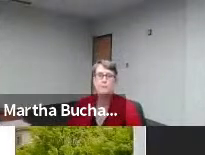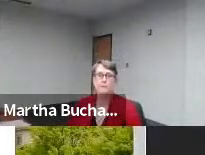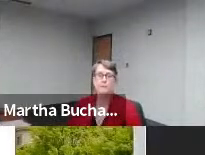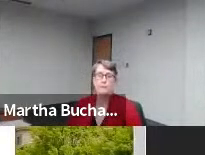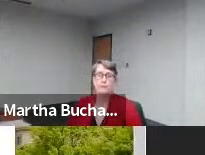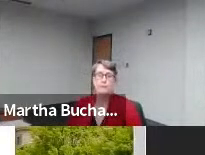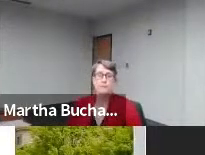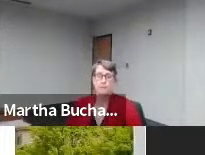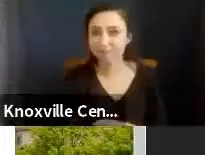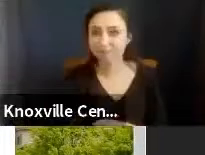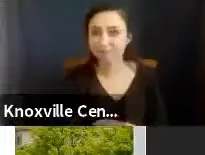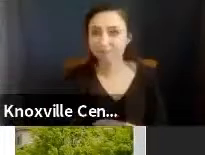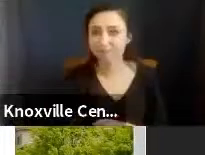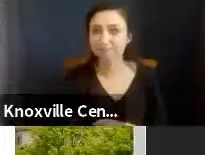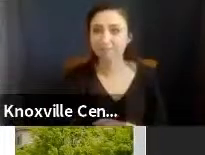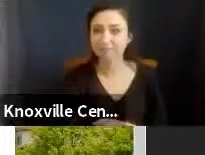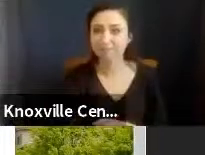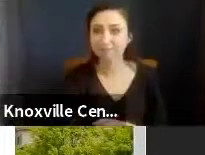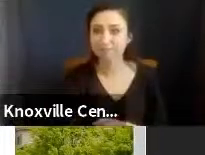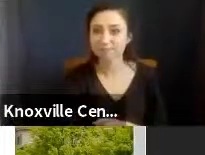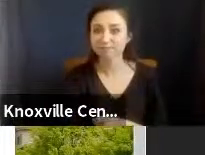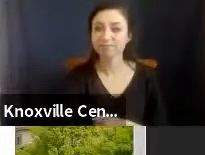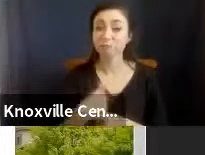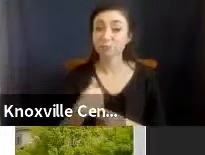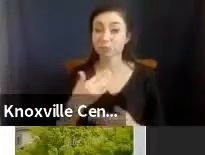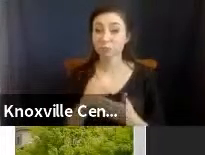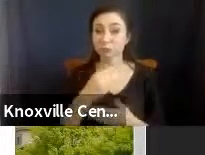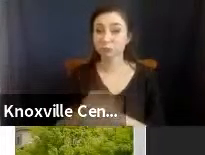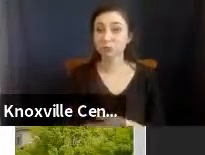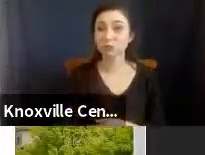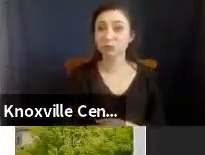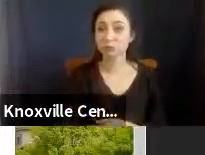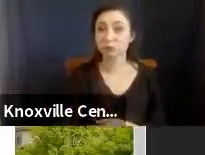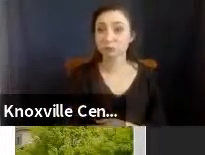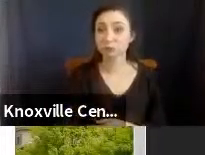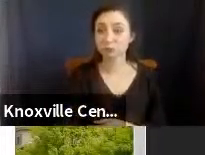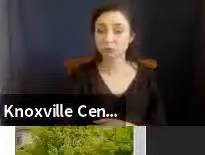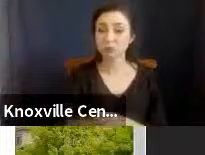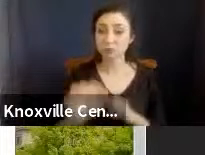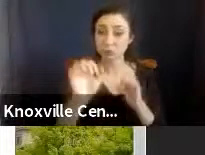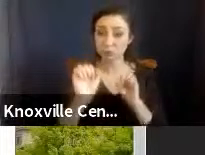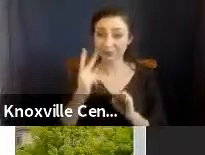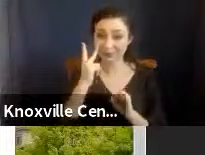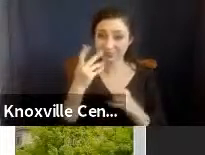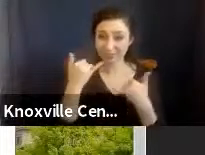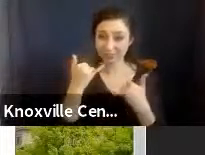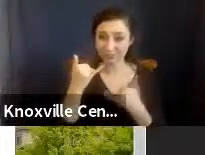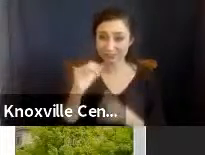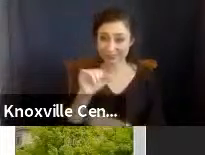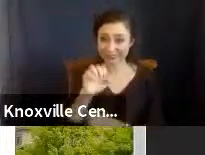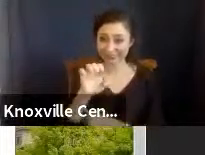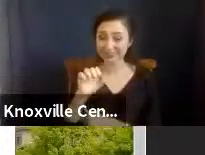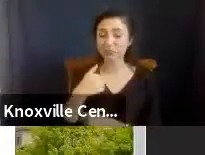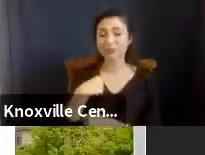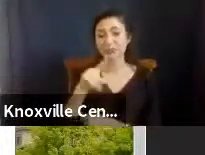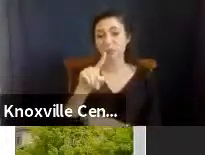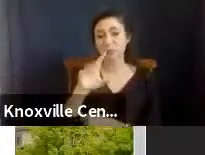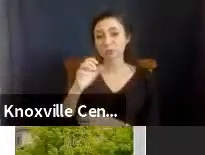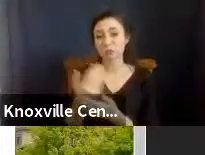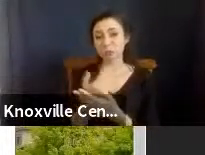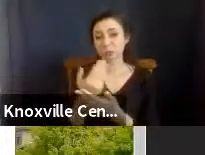okay. So before you can see our current case counts, we had 100 new cases